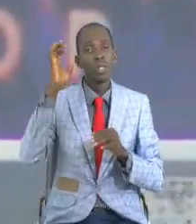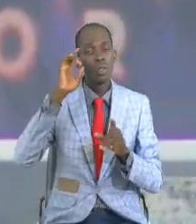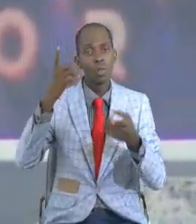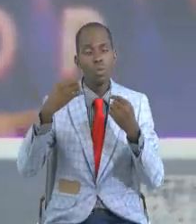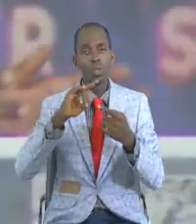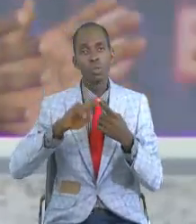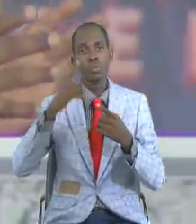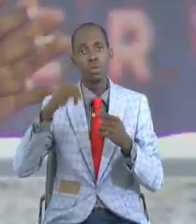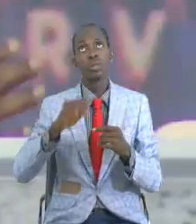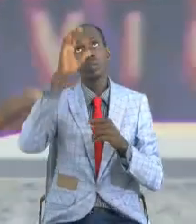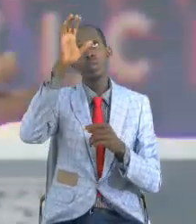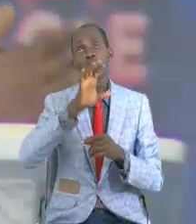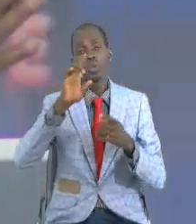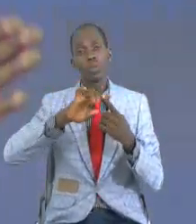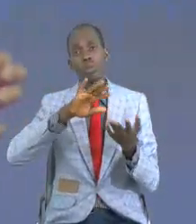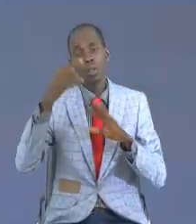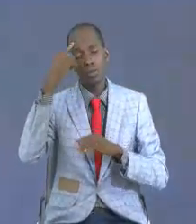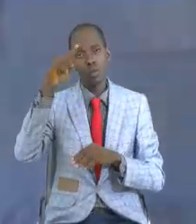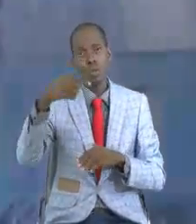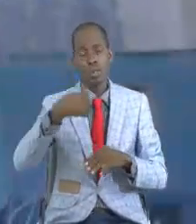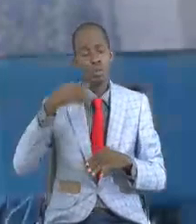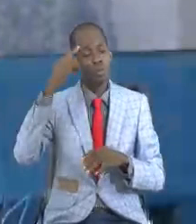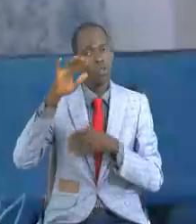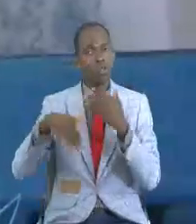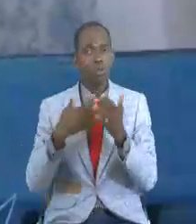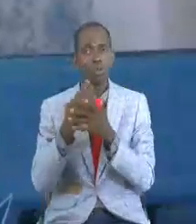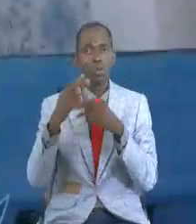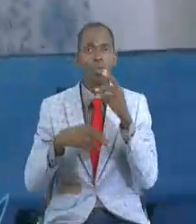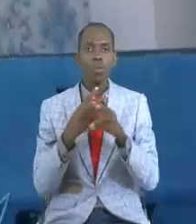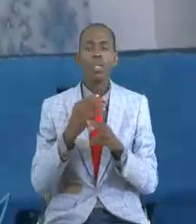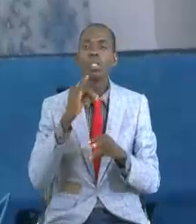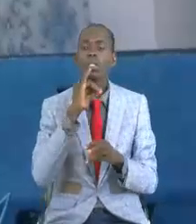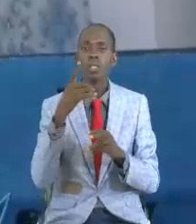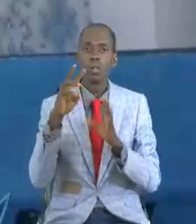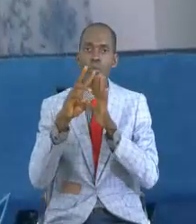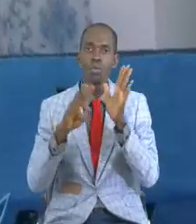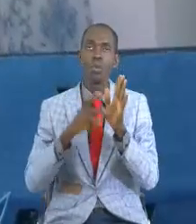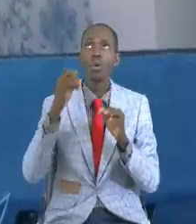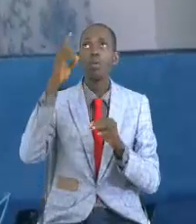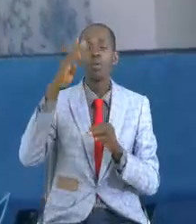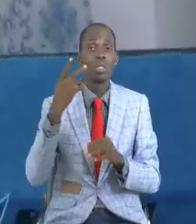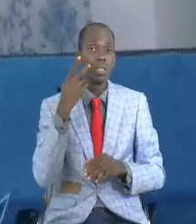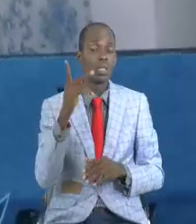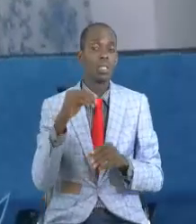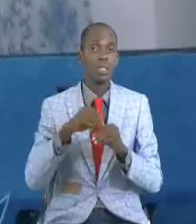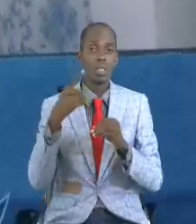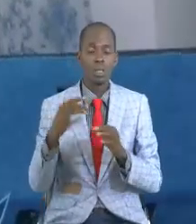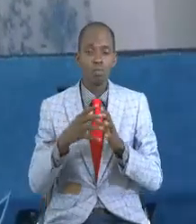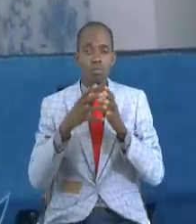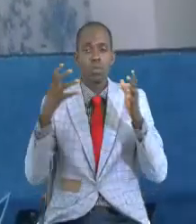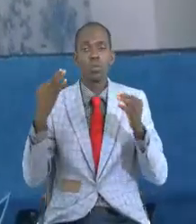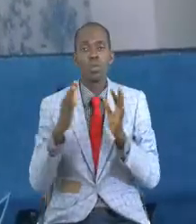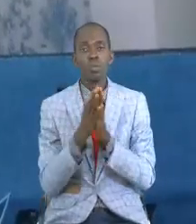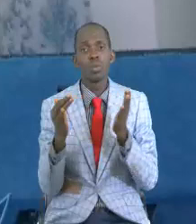rest of the world the will of god low in the volume of the book it is reaching of me i come to do